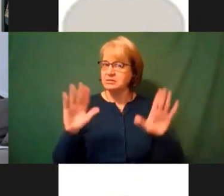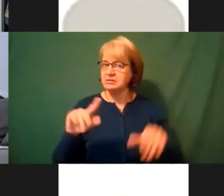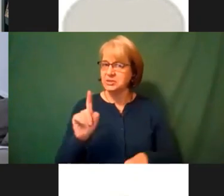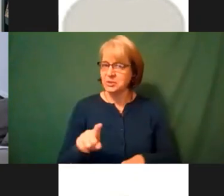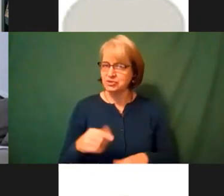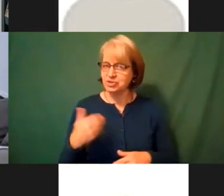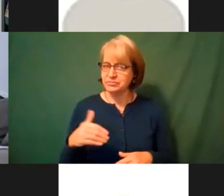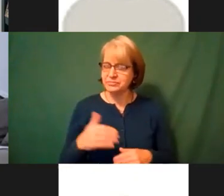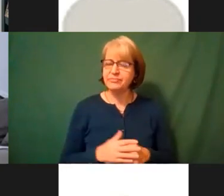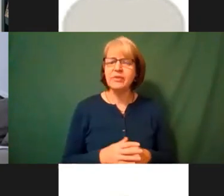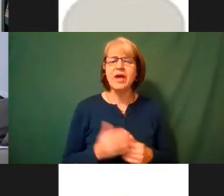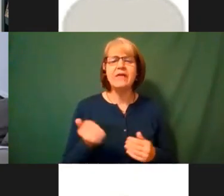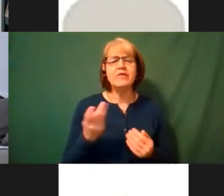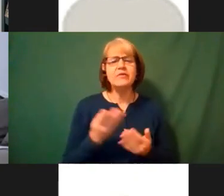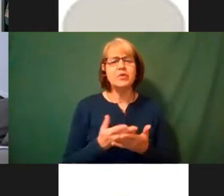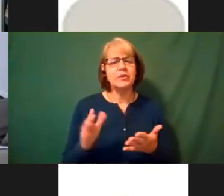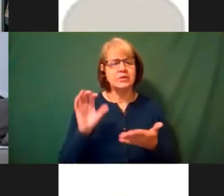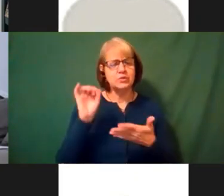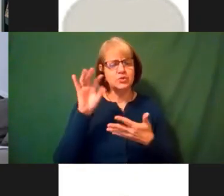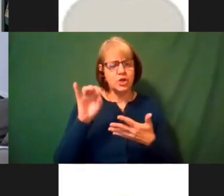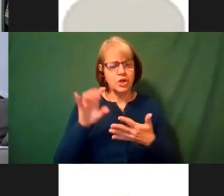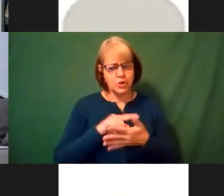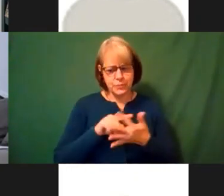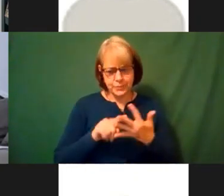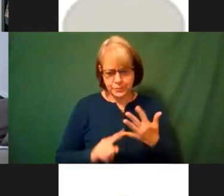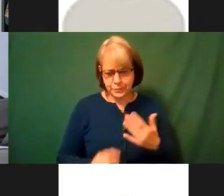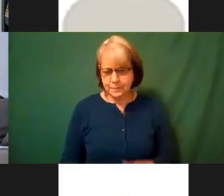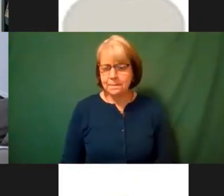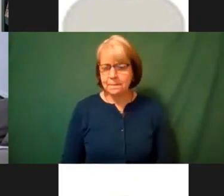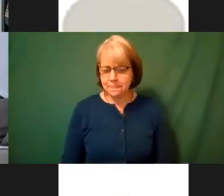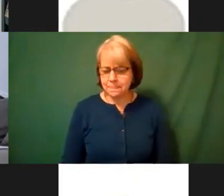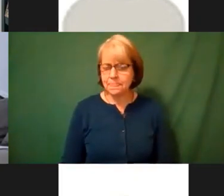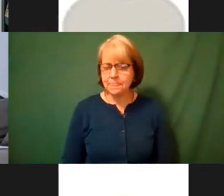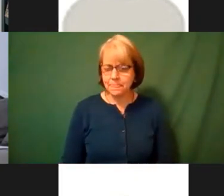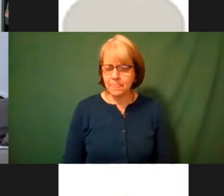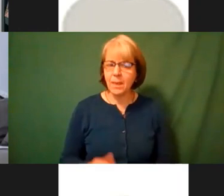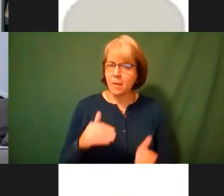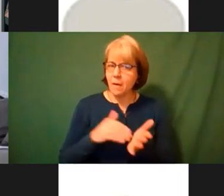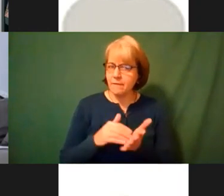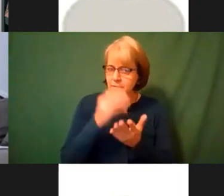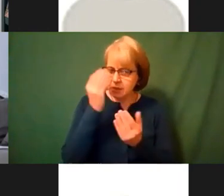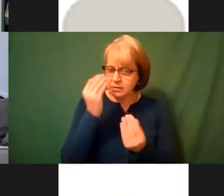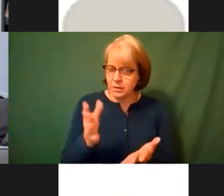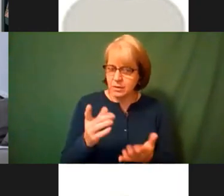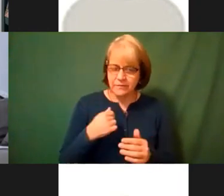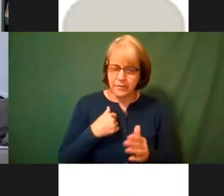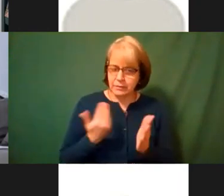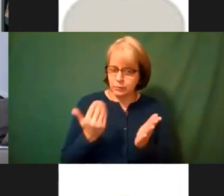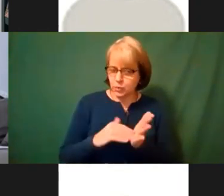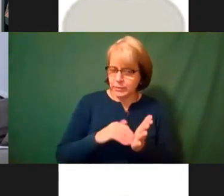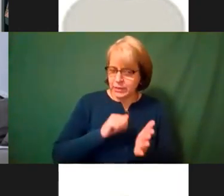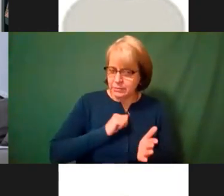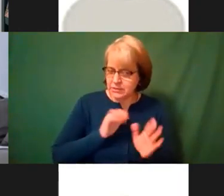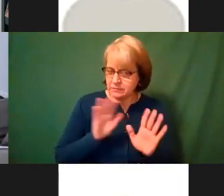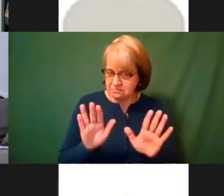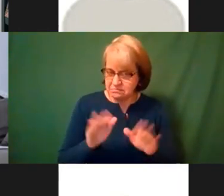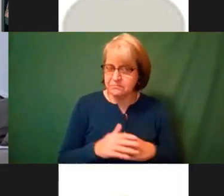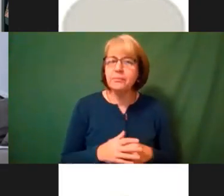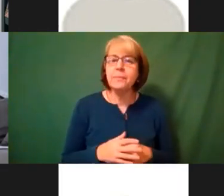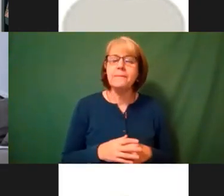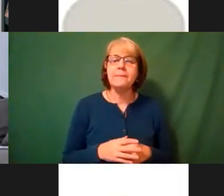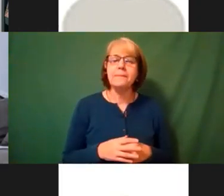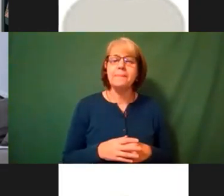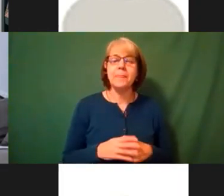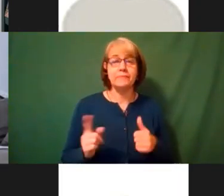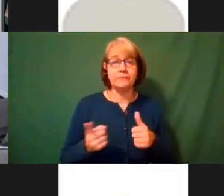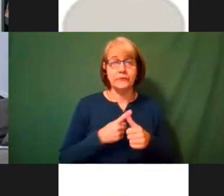of things for me is, you know, I often say to people, and I apologize for those who've heard me say this before, there's an internal assessment. So